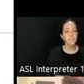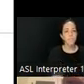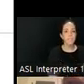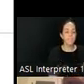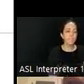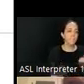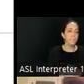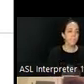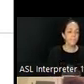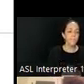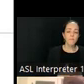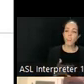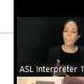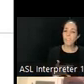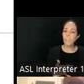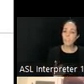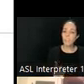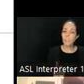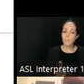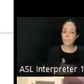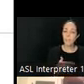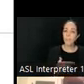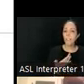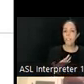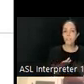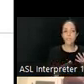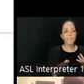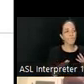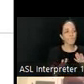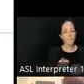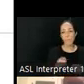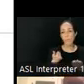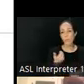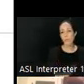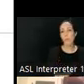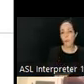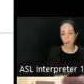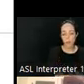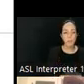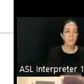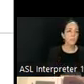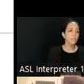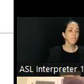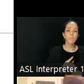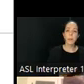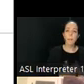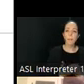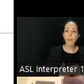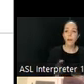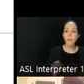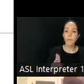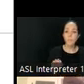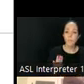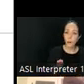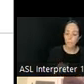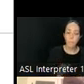I feel like there could be burnout. They could become numb. It's emotionally